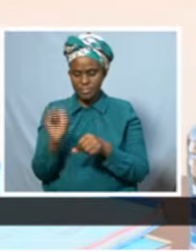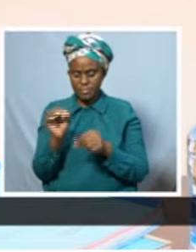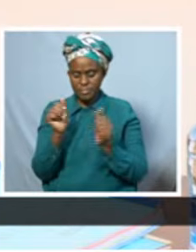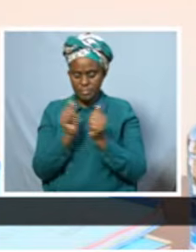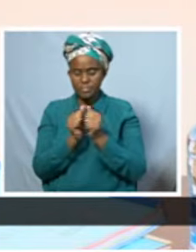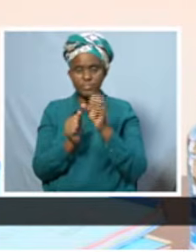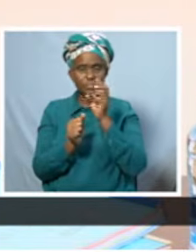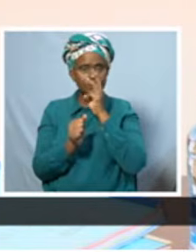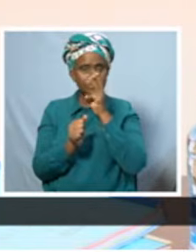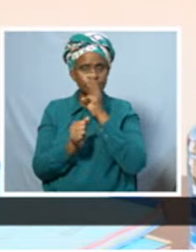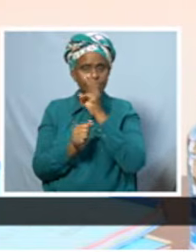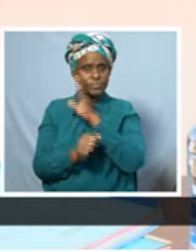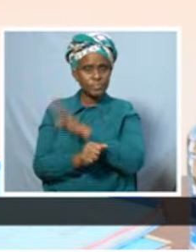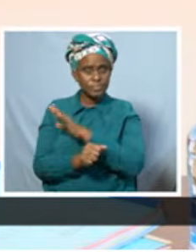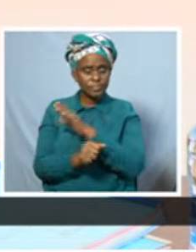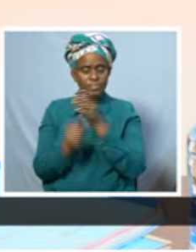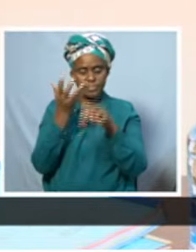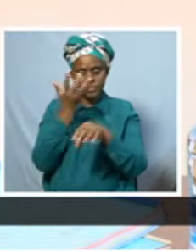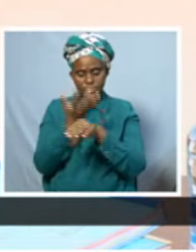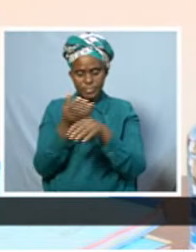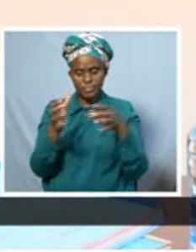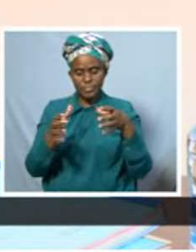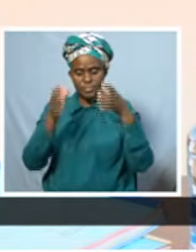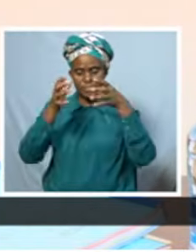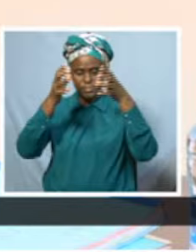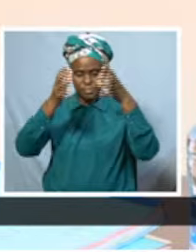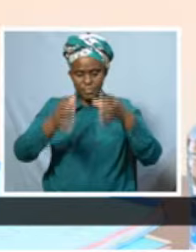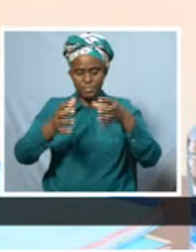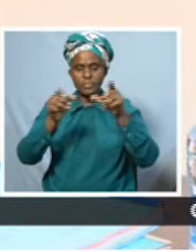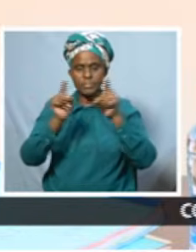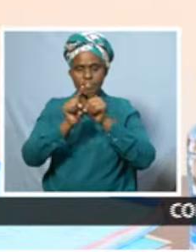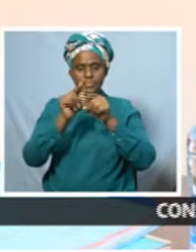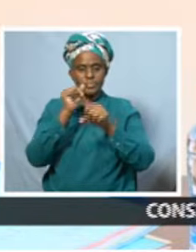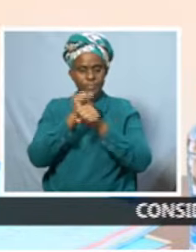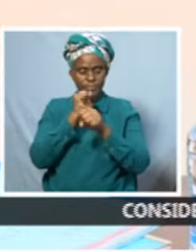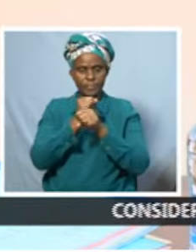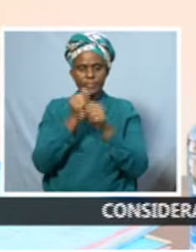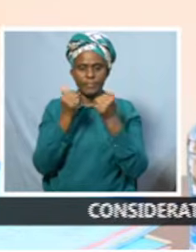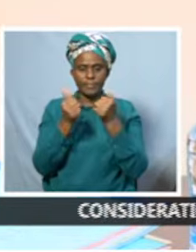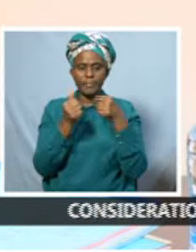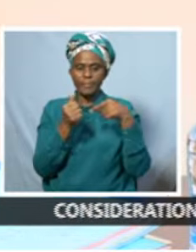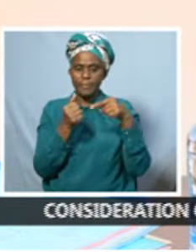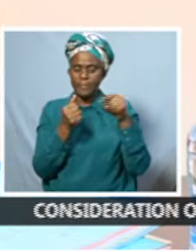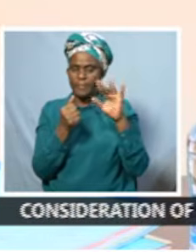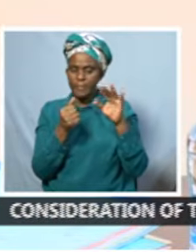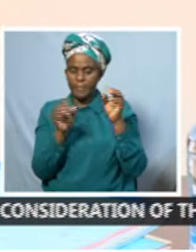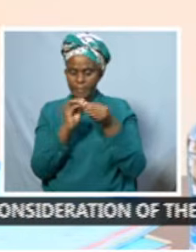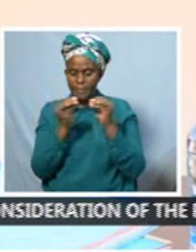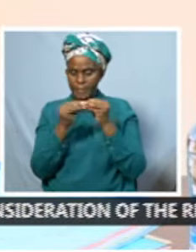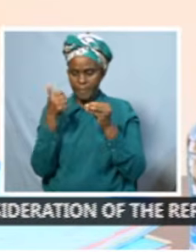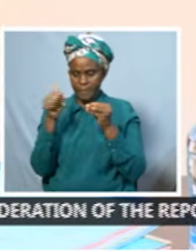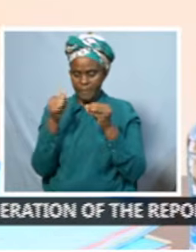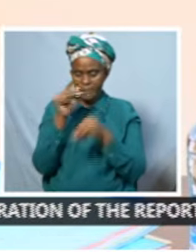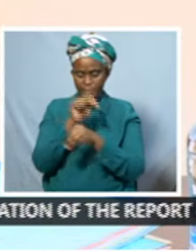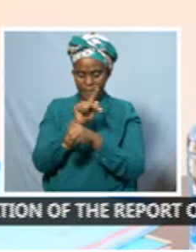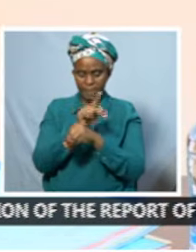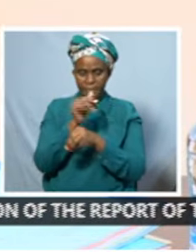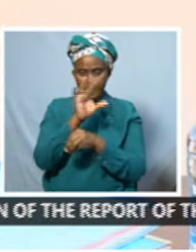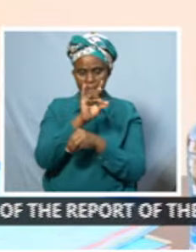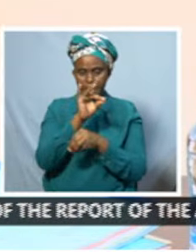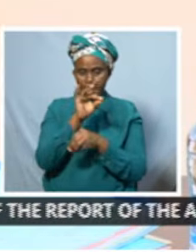the borehole drilled, tank stand and tank installed, and civil works currently in progress. On number 10, the project is